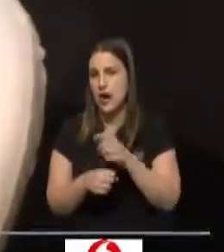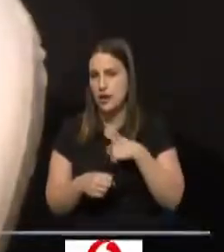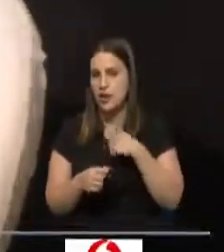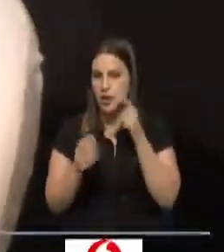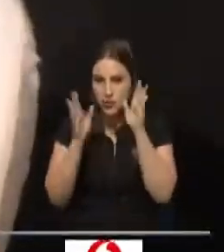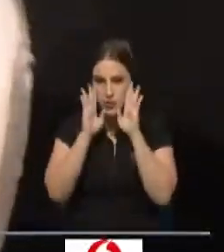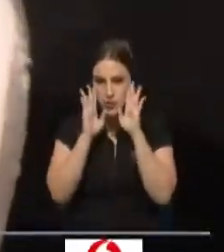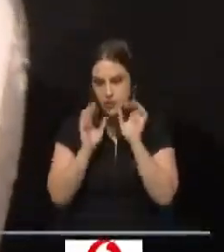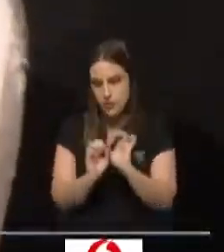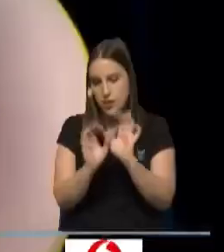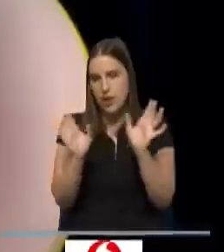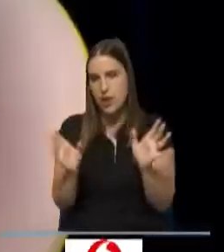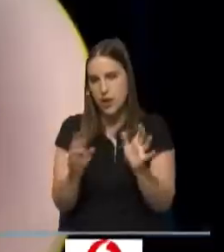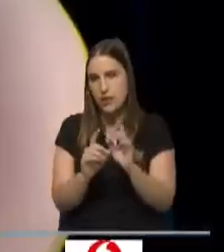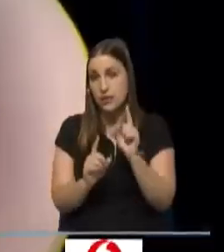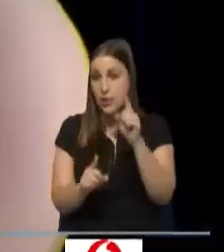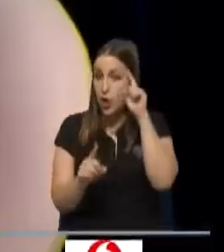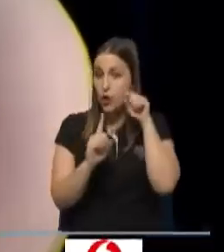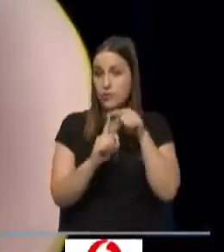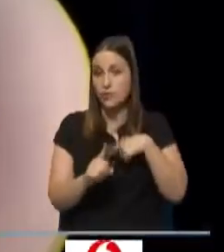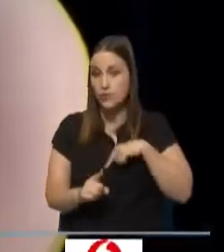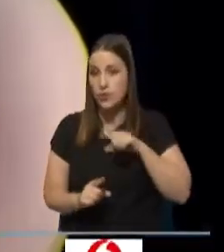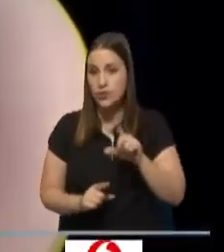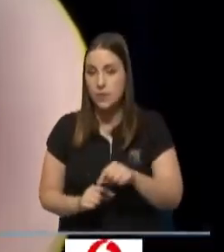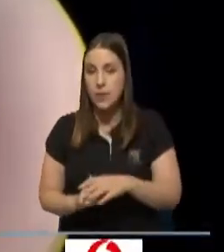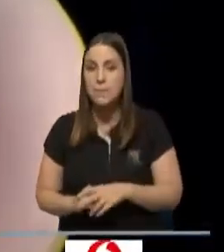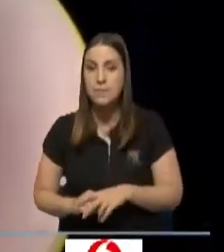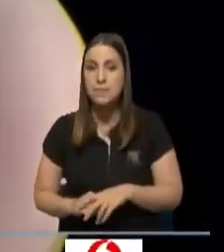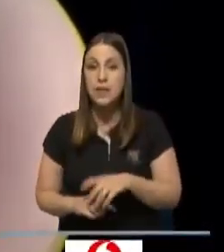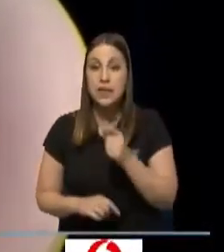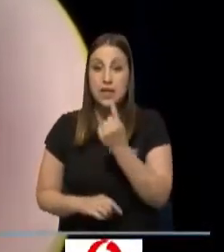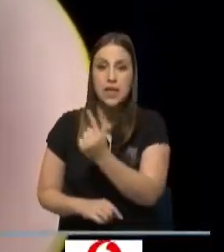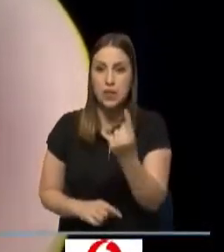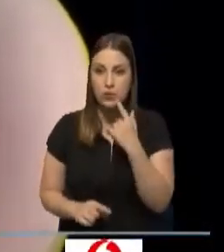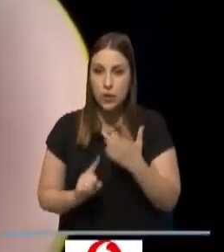energy. That's an energy we're looking at.